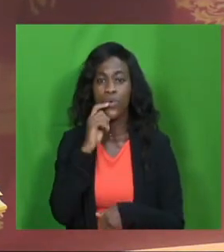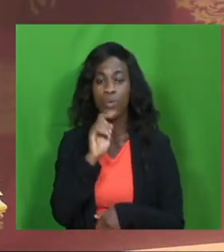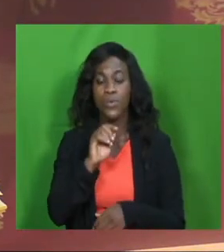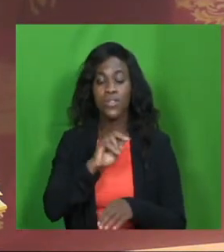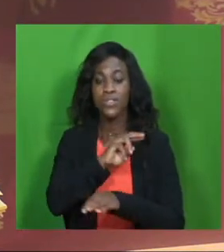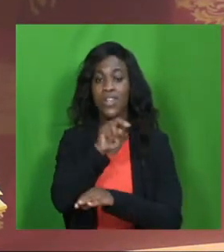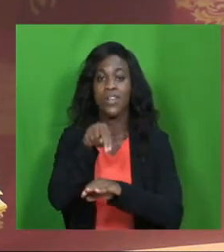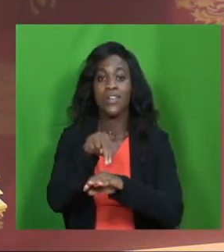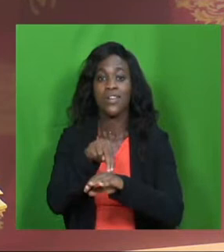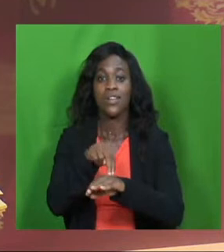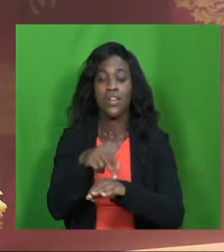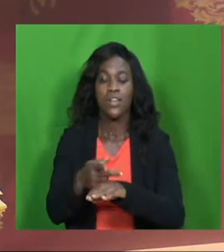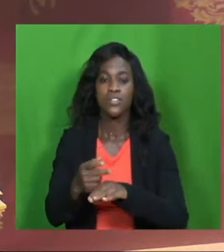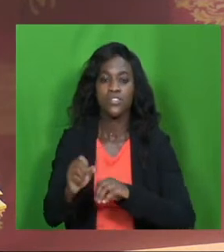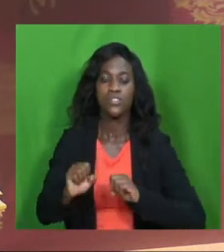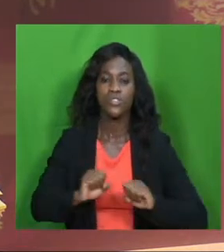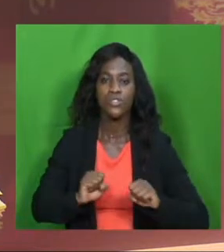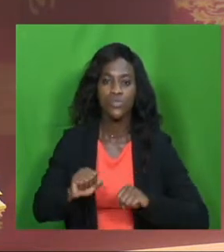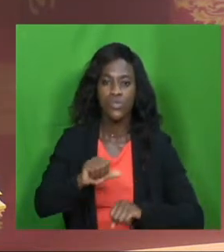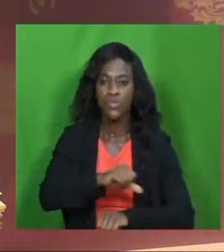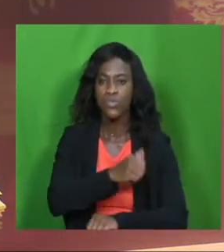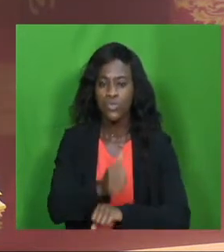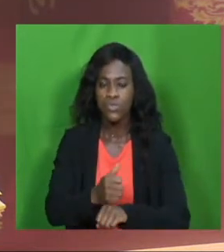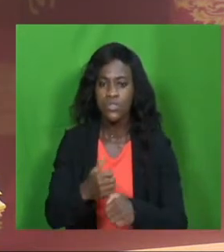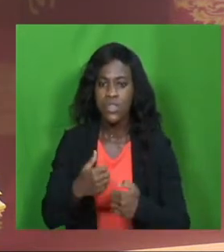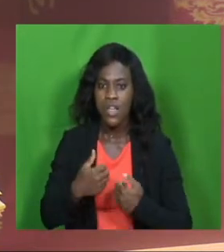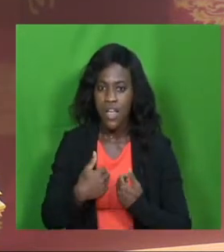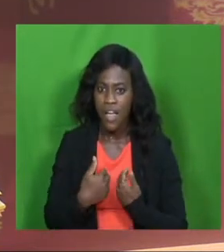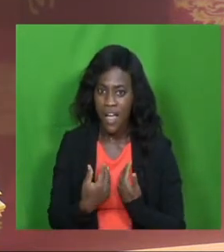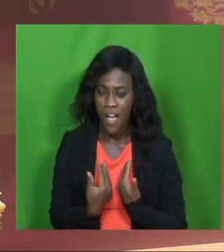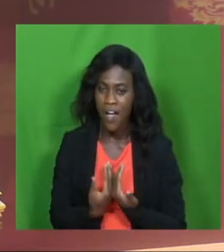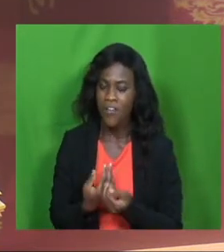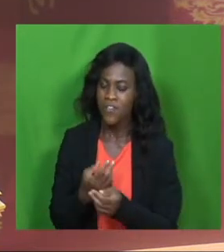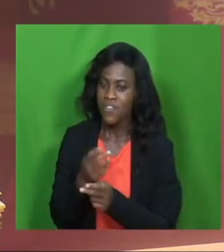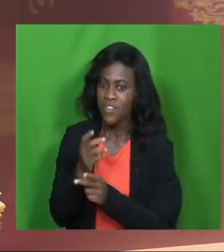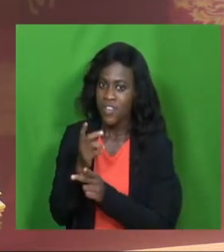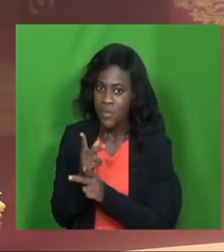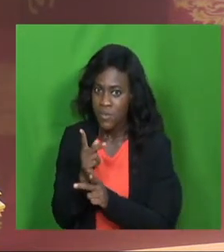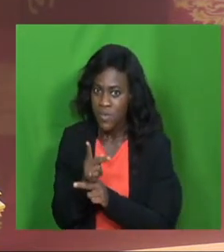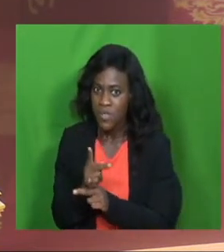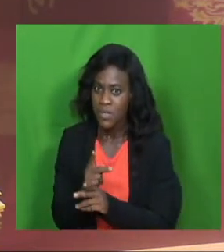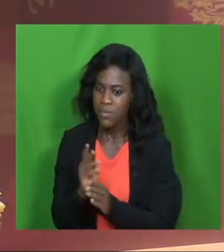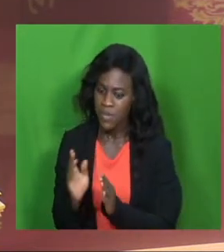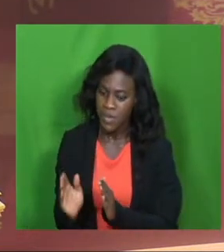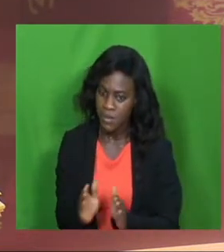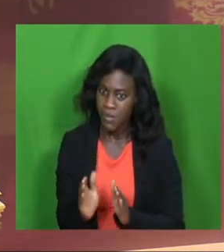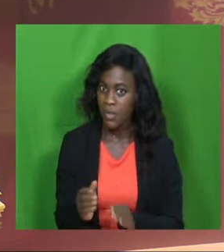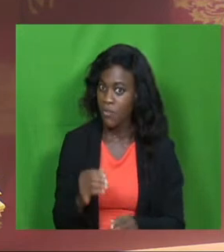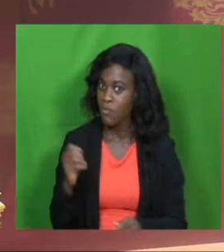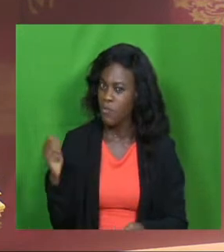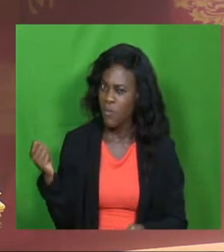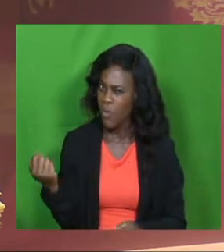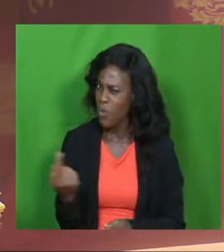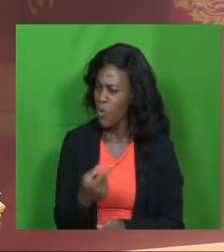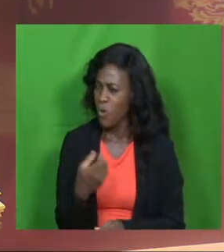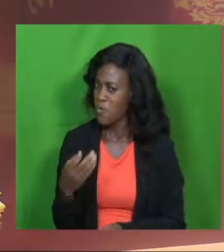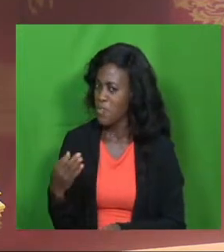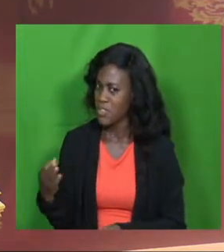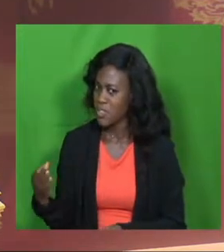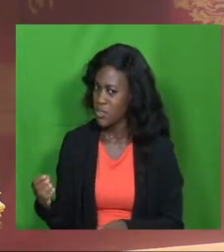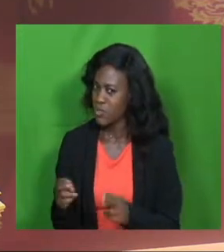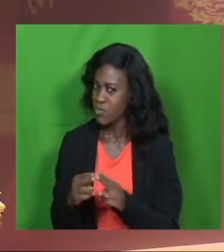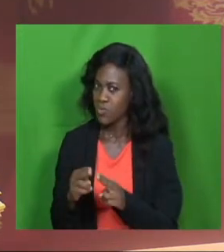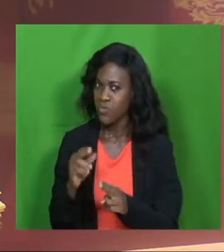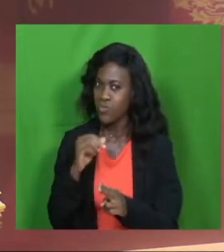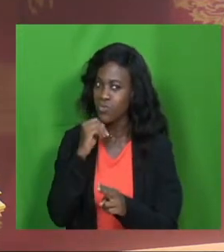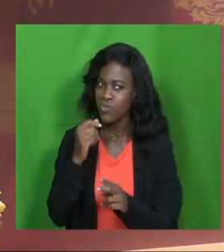Authority to have a maintenance manual for all these facilities so that it doesn't